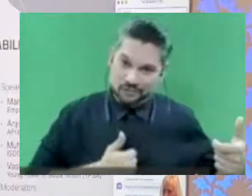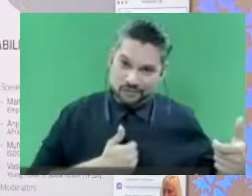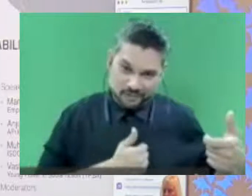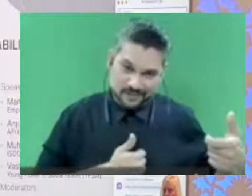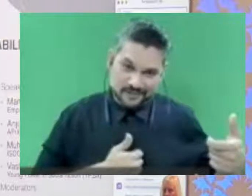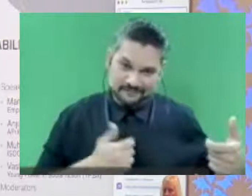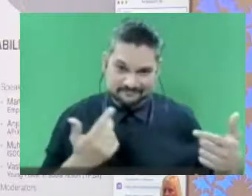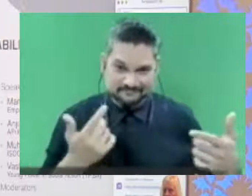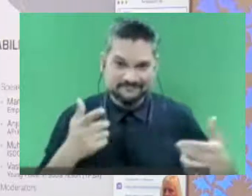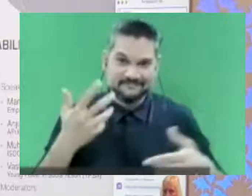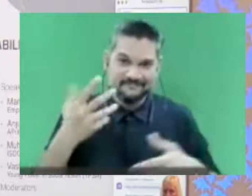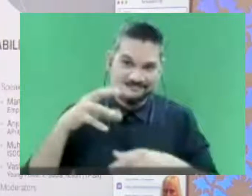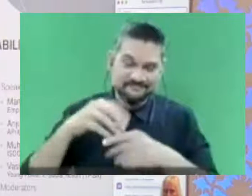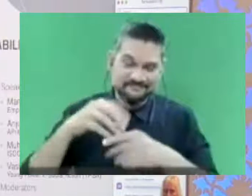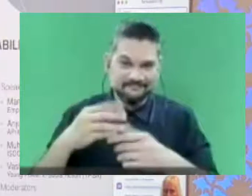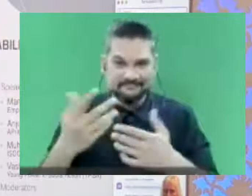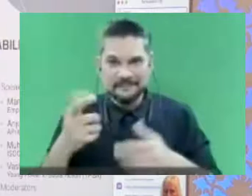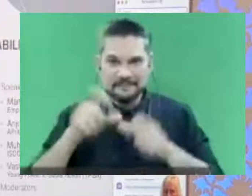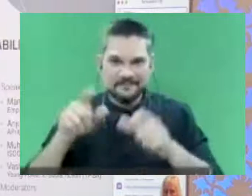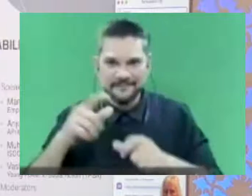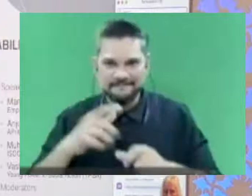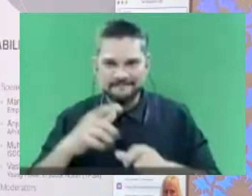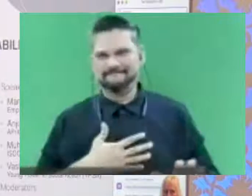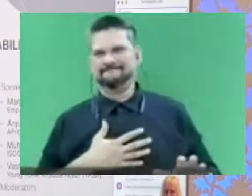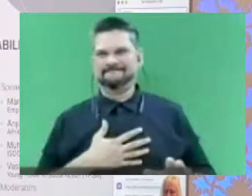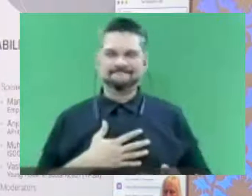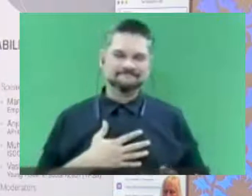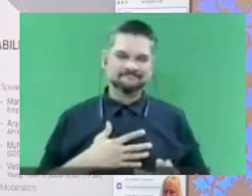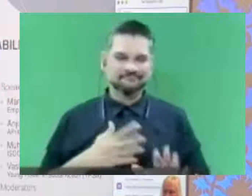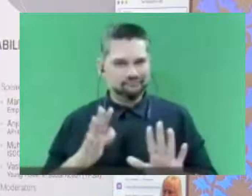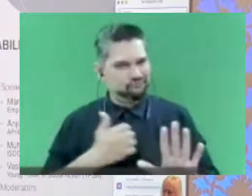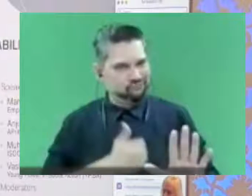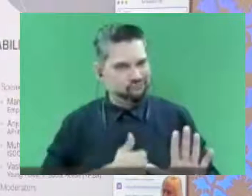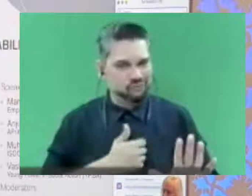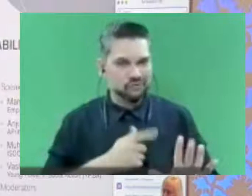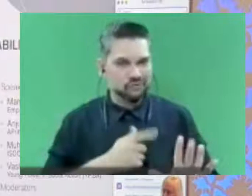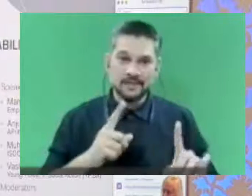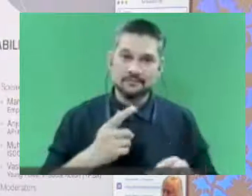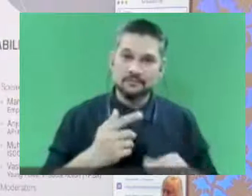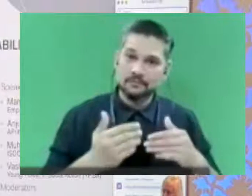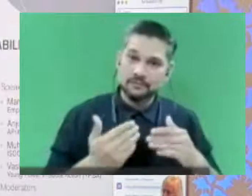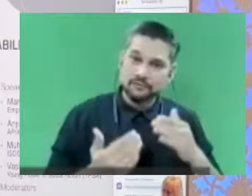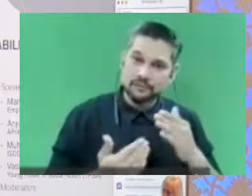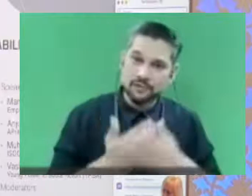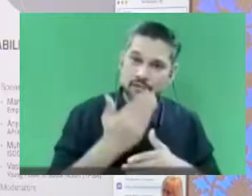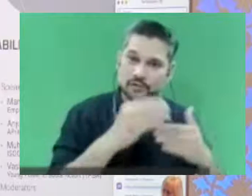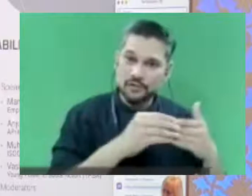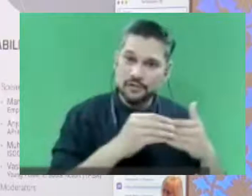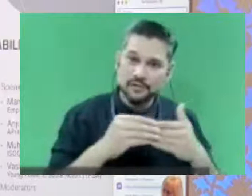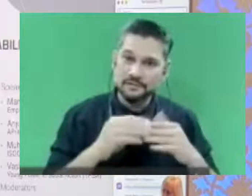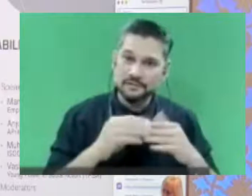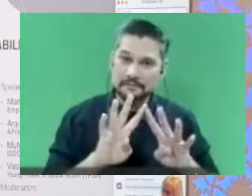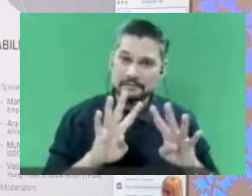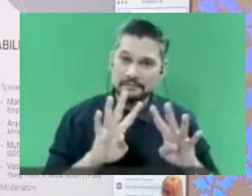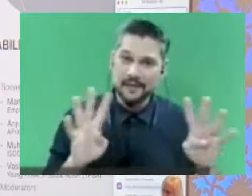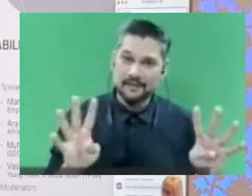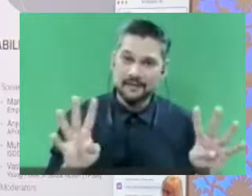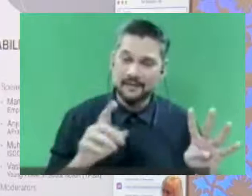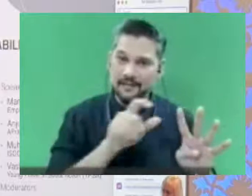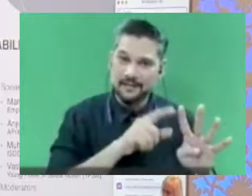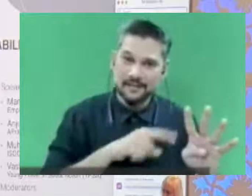if it is considered offensive, but the new leadership panel that has been designed and